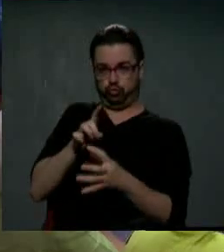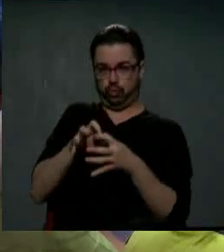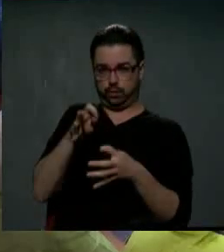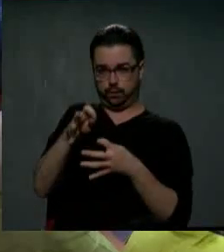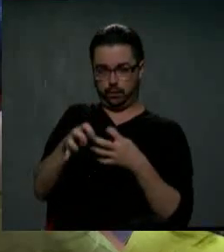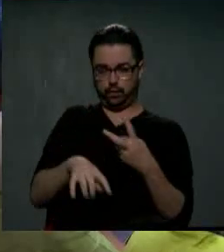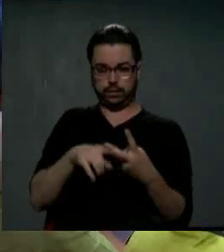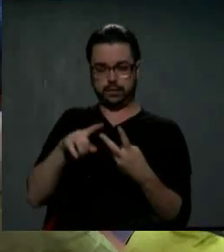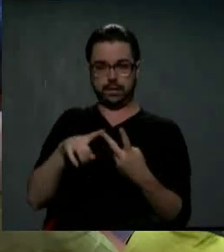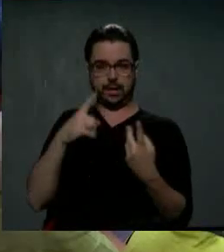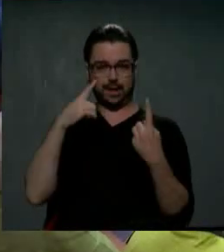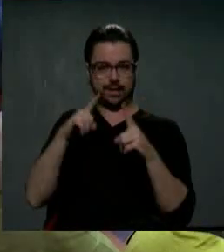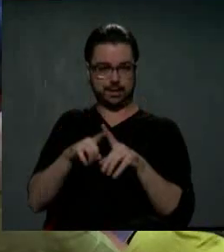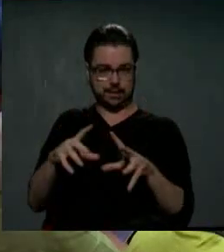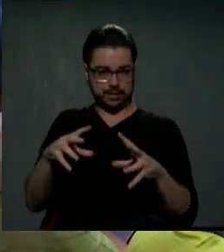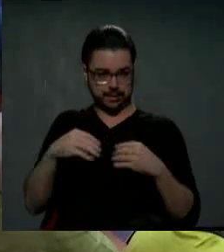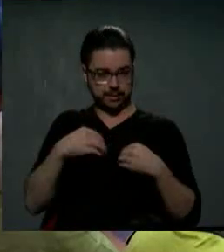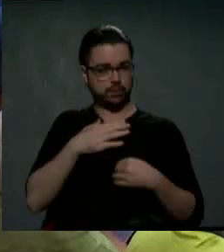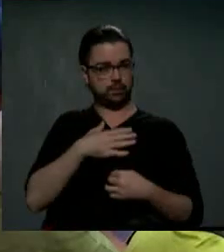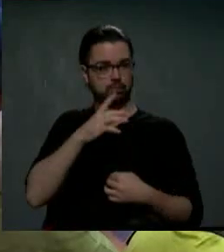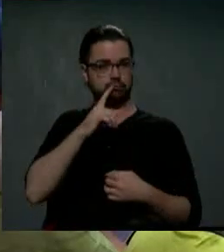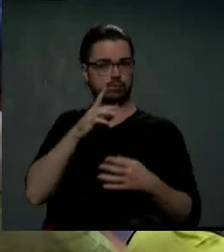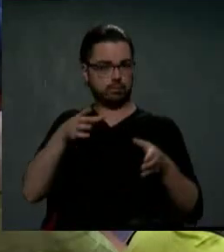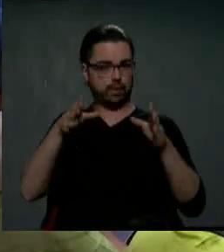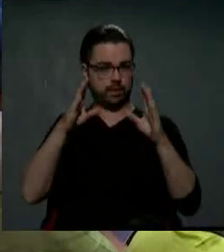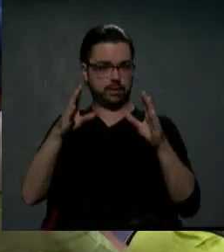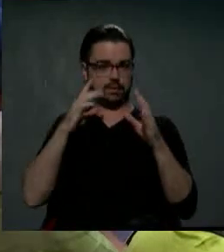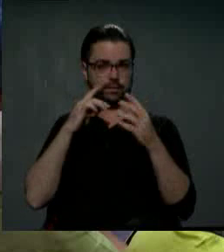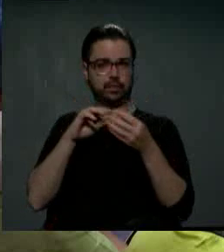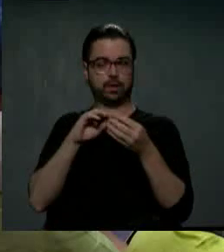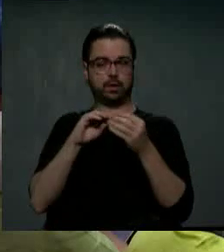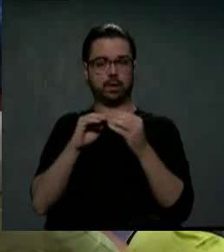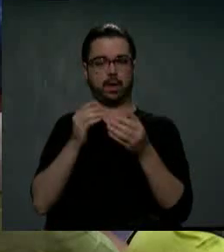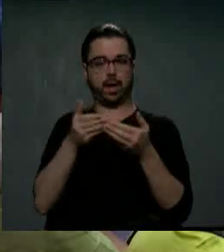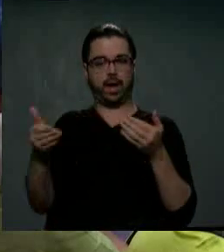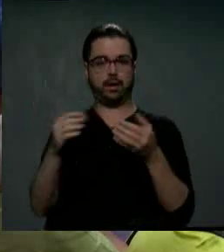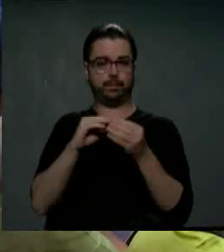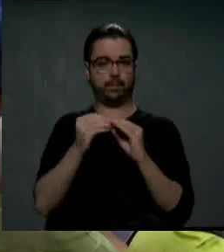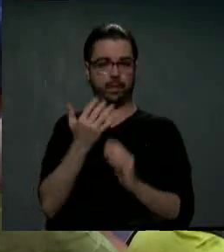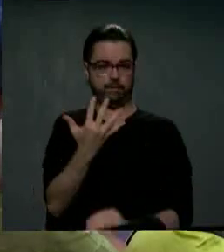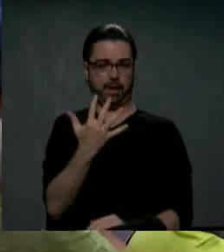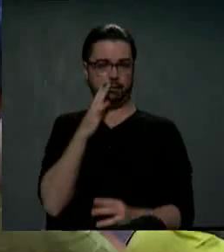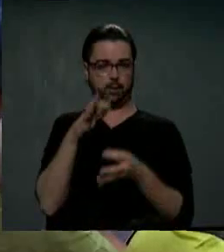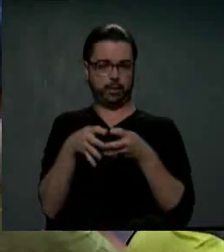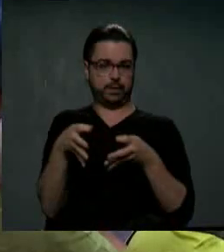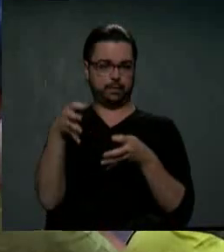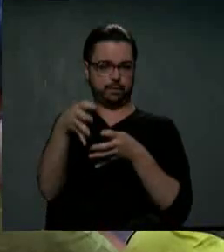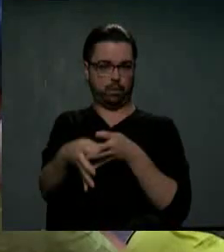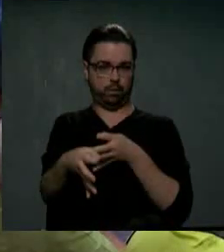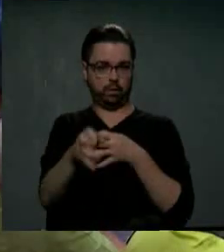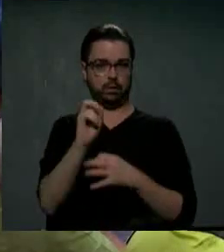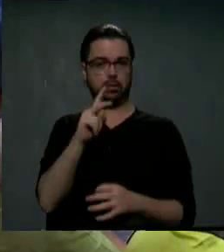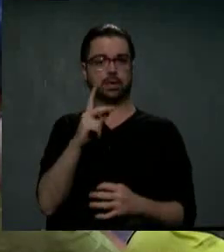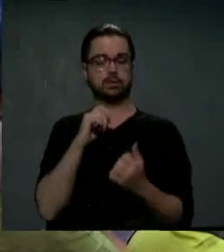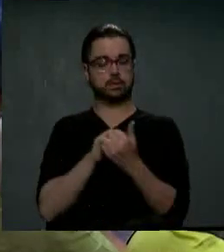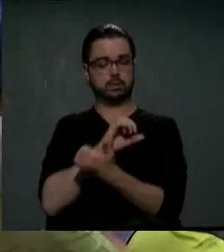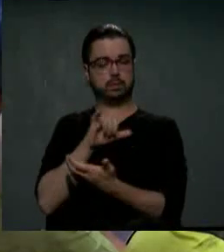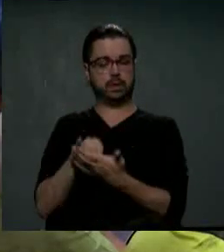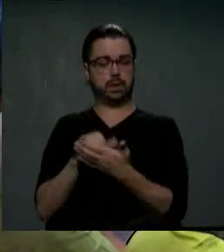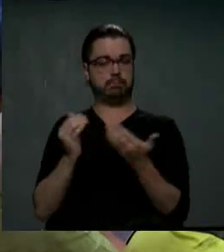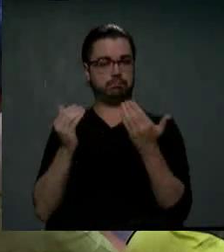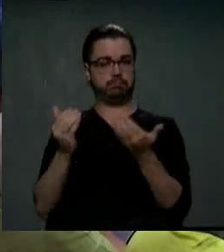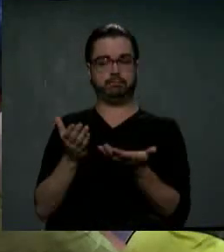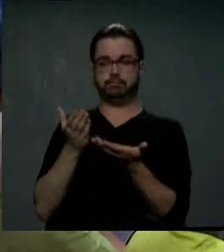be sure to listen up, particularly on item number 5, which is going to be on deferral. So with that,